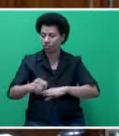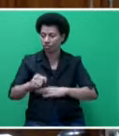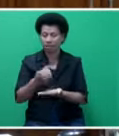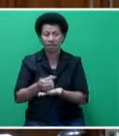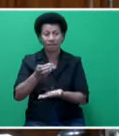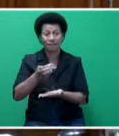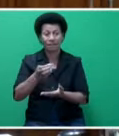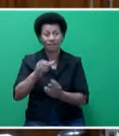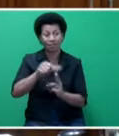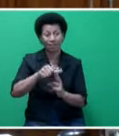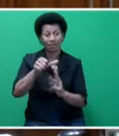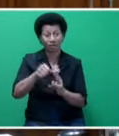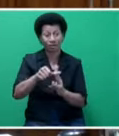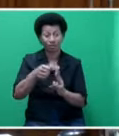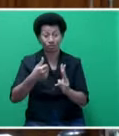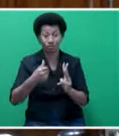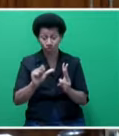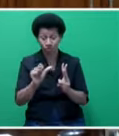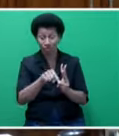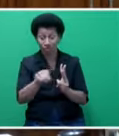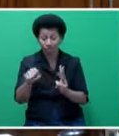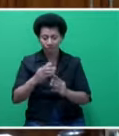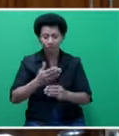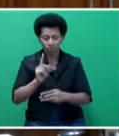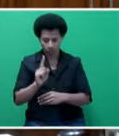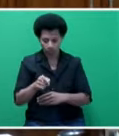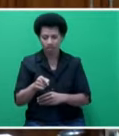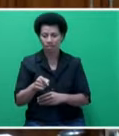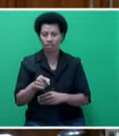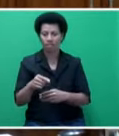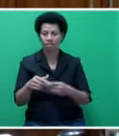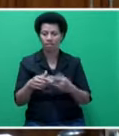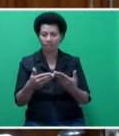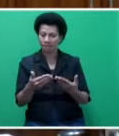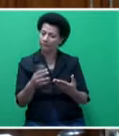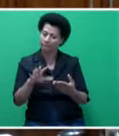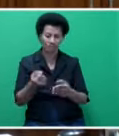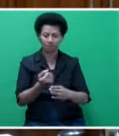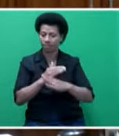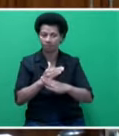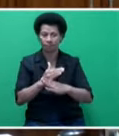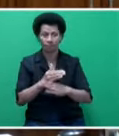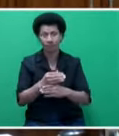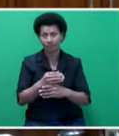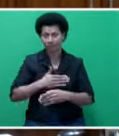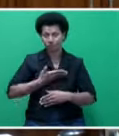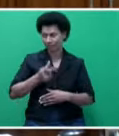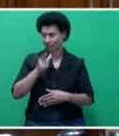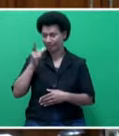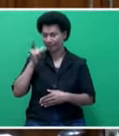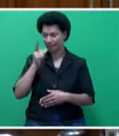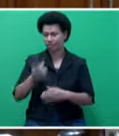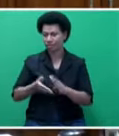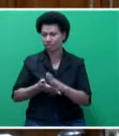uses or other places, they do use that. Interestingly enough, I went to, had a takeaway too yesterday, which